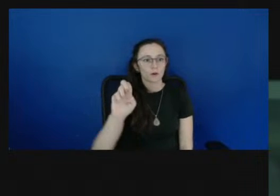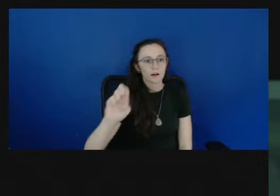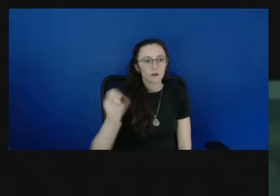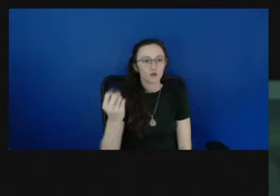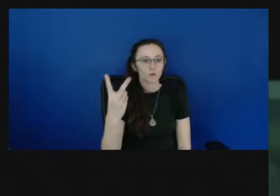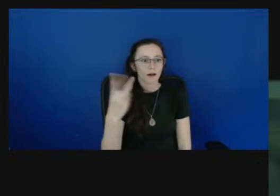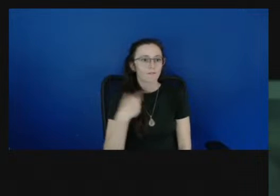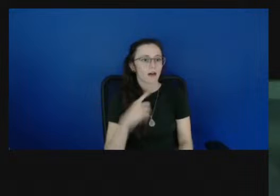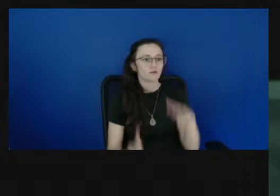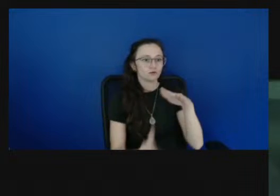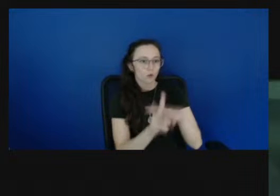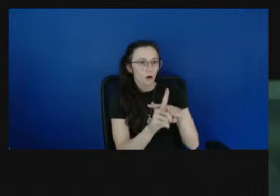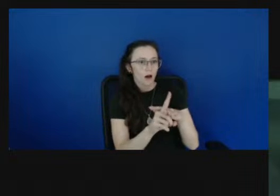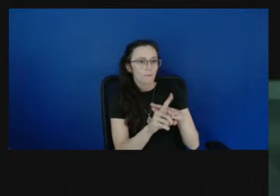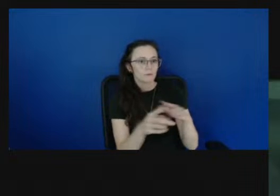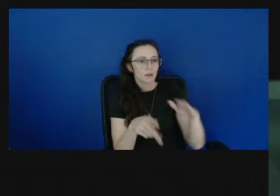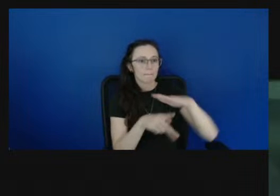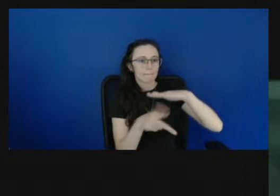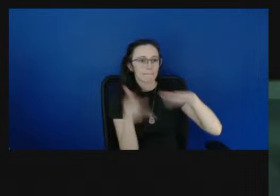there.